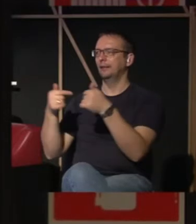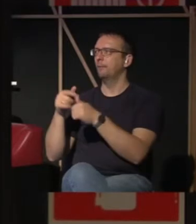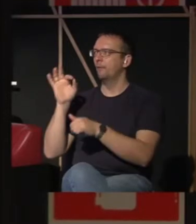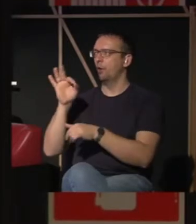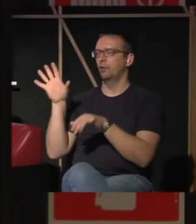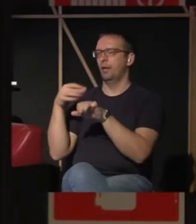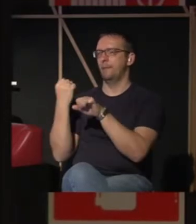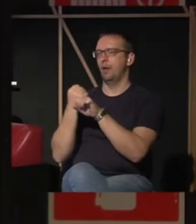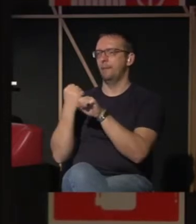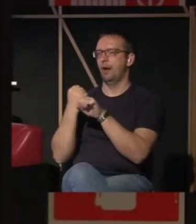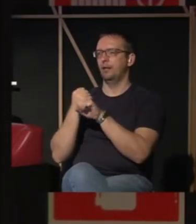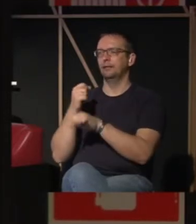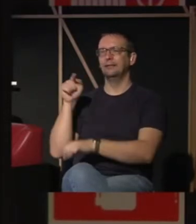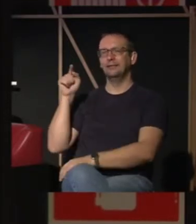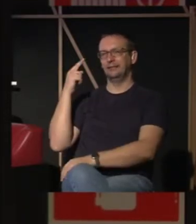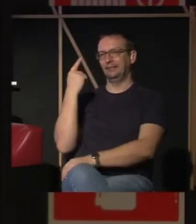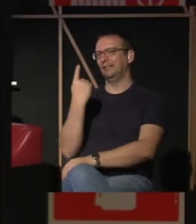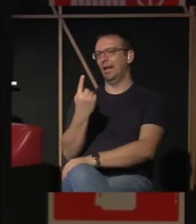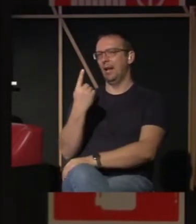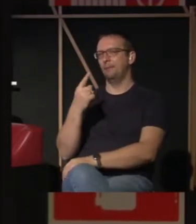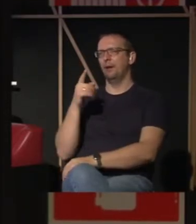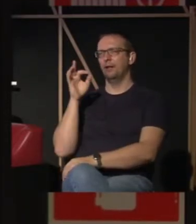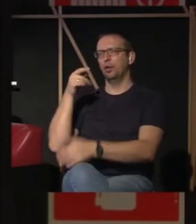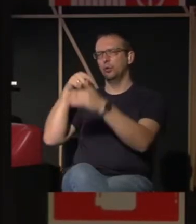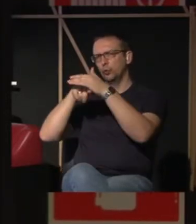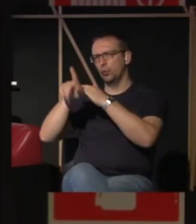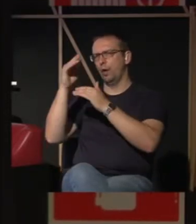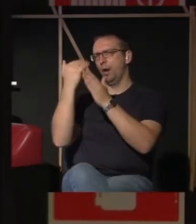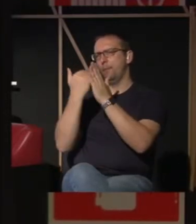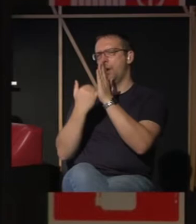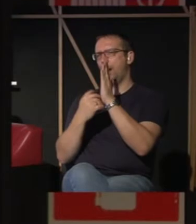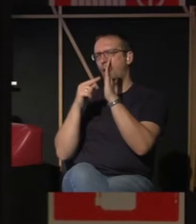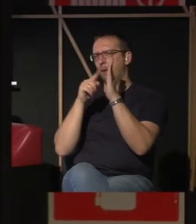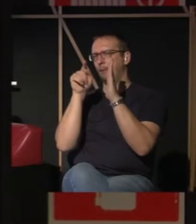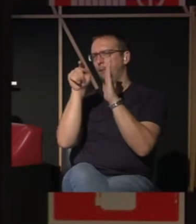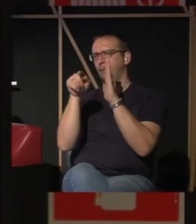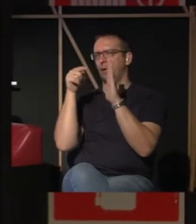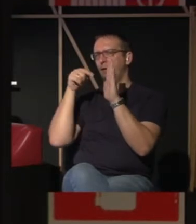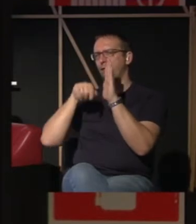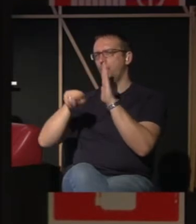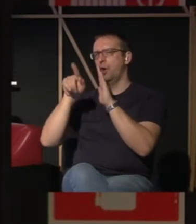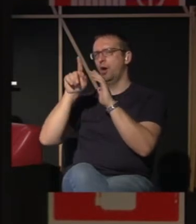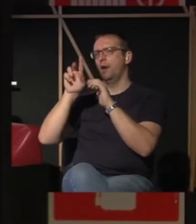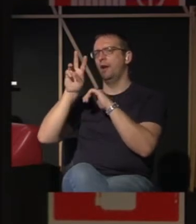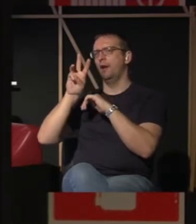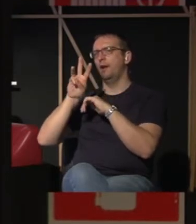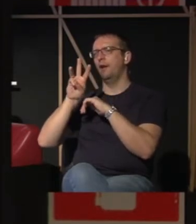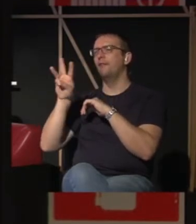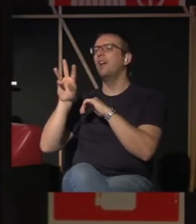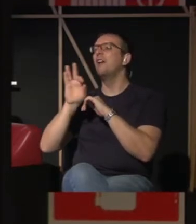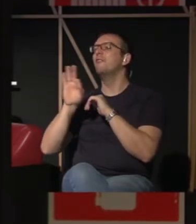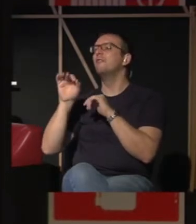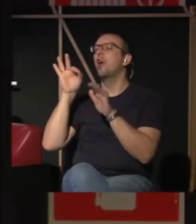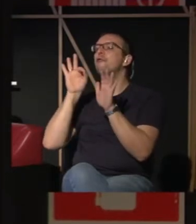accessibility program for the FIFA Women's Under-20 World Cup this year in France, and will be responsible for the Women's World